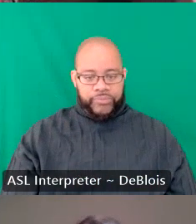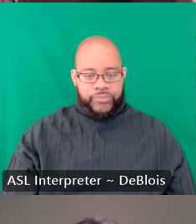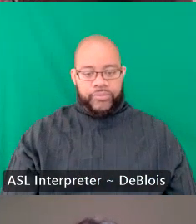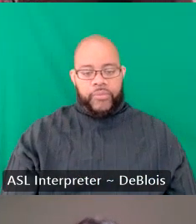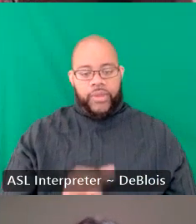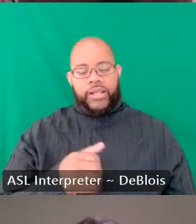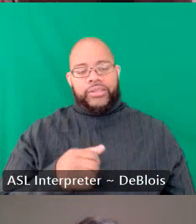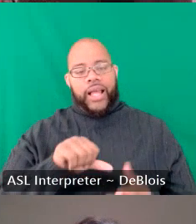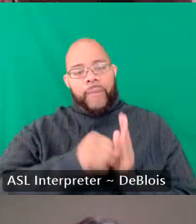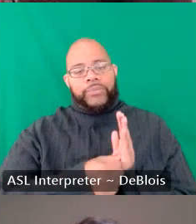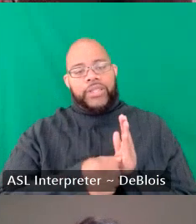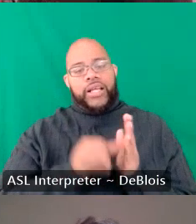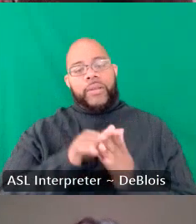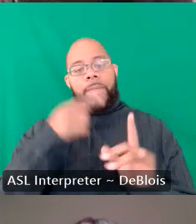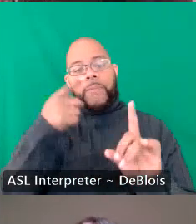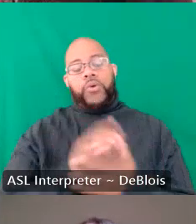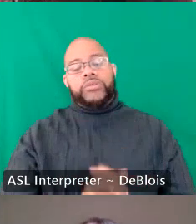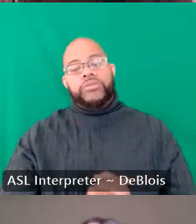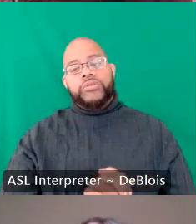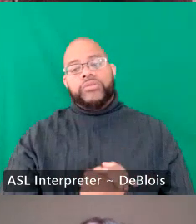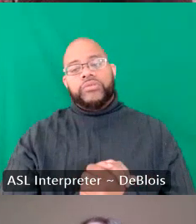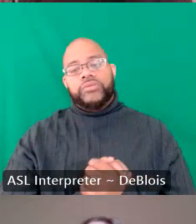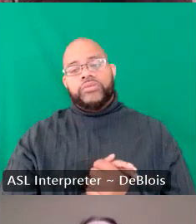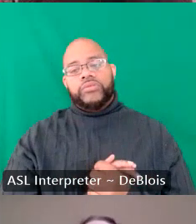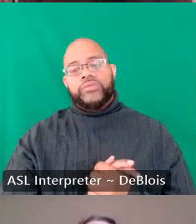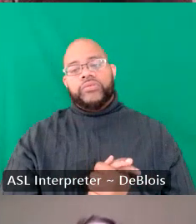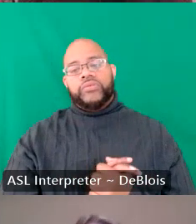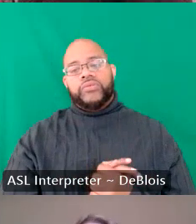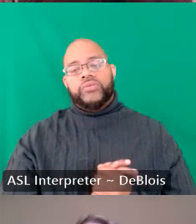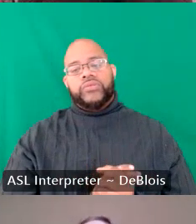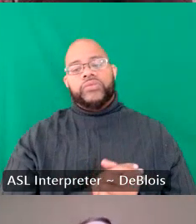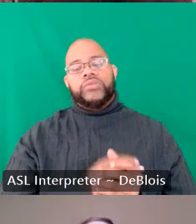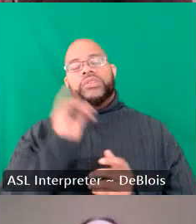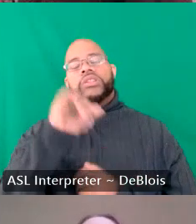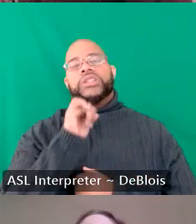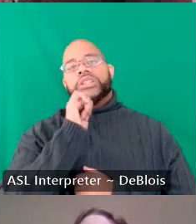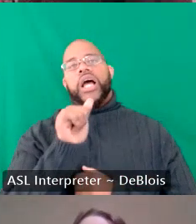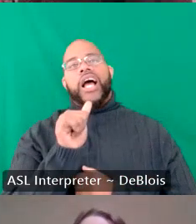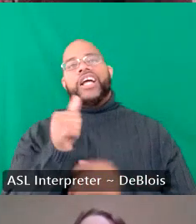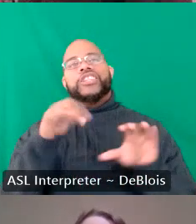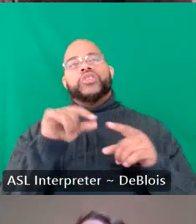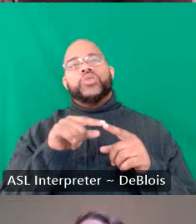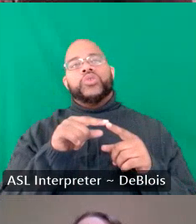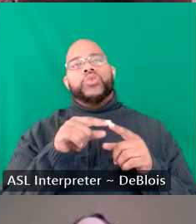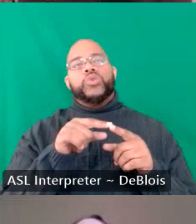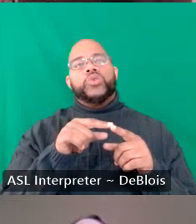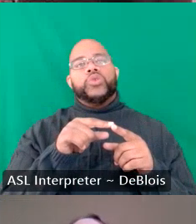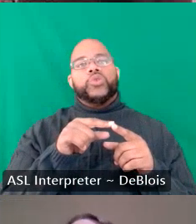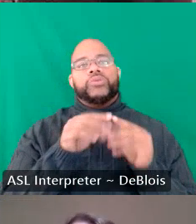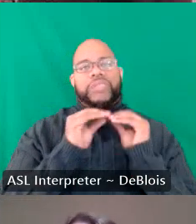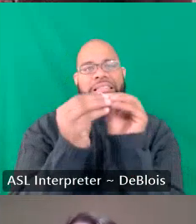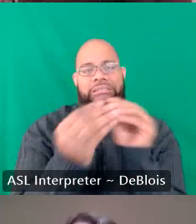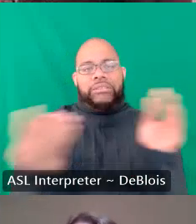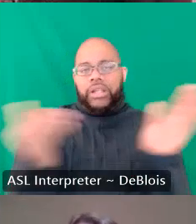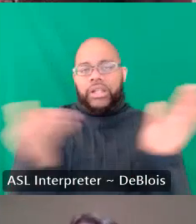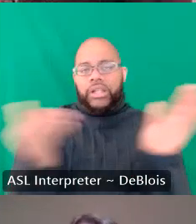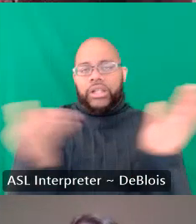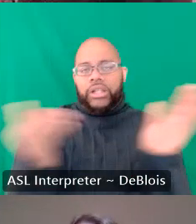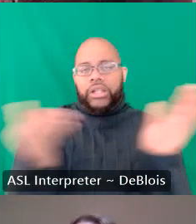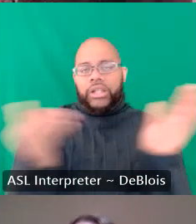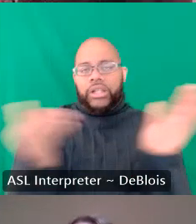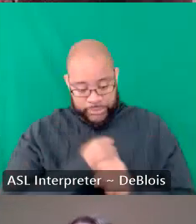reemphasize the point that Shalini made, this is not a chance to relitigate, right? A decision has